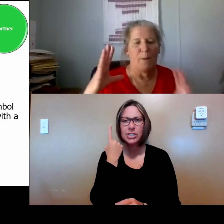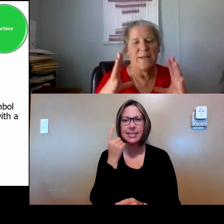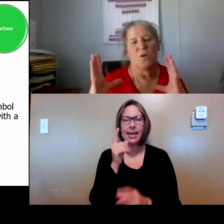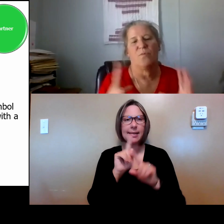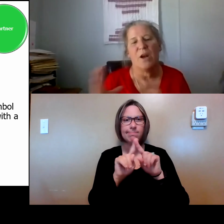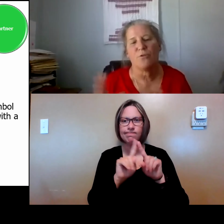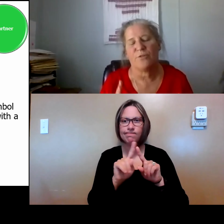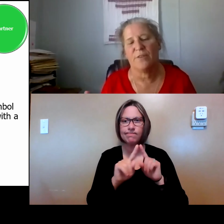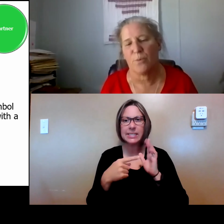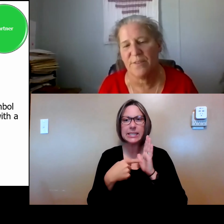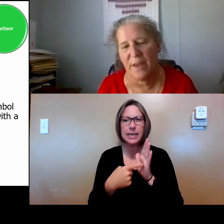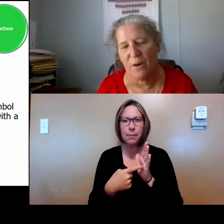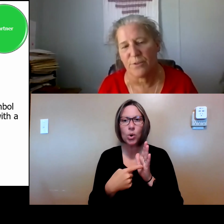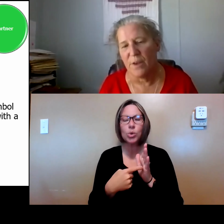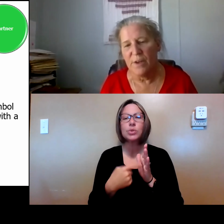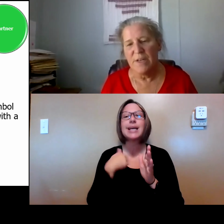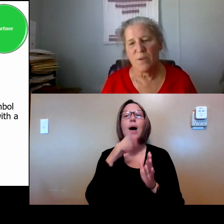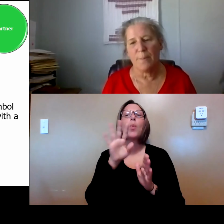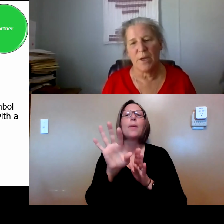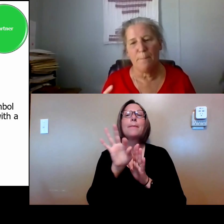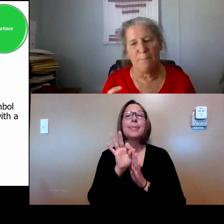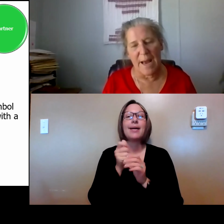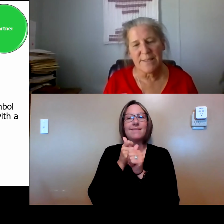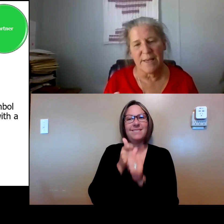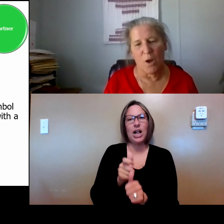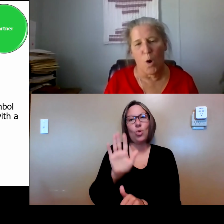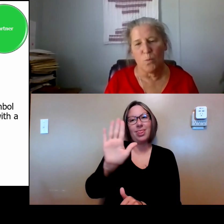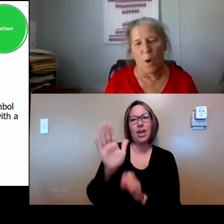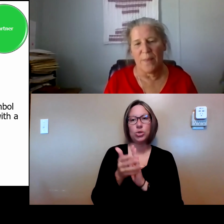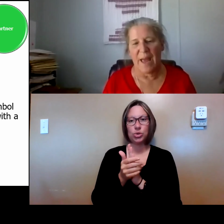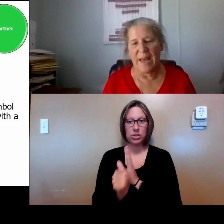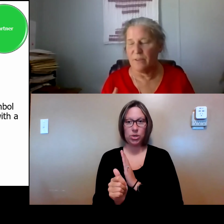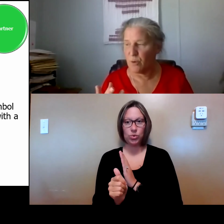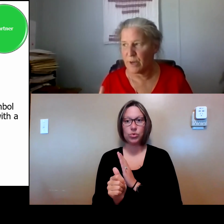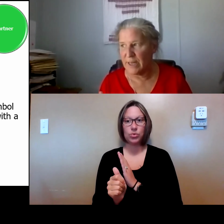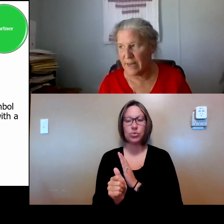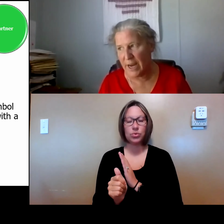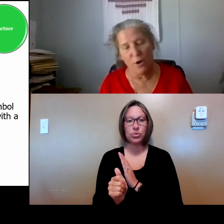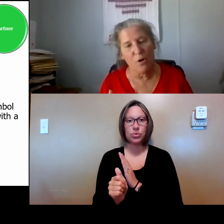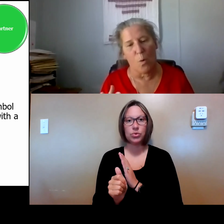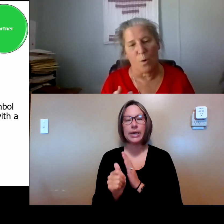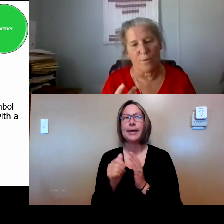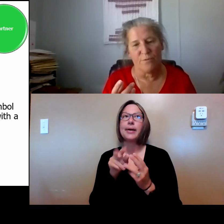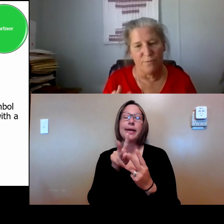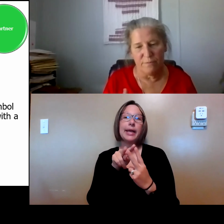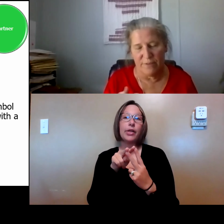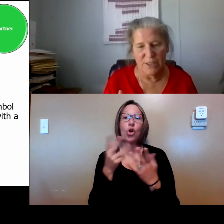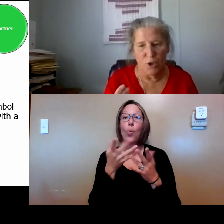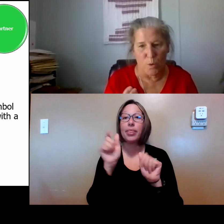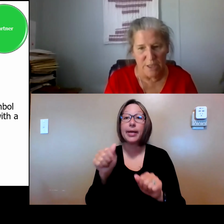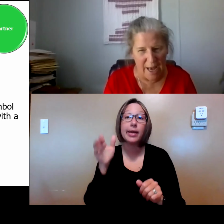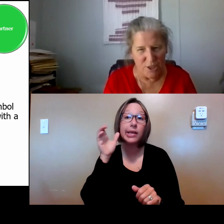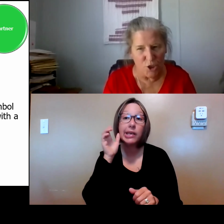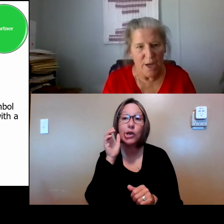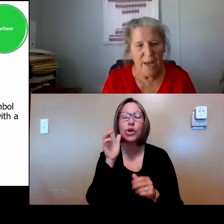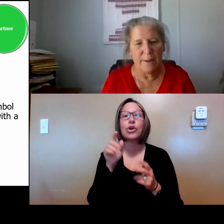symbol based on their sensory skills. So I'm going to base it on what they either can hear or vision